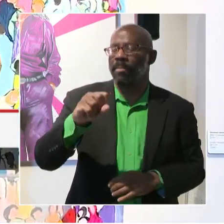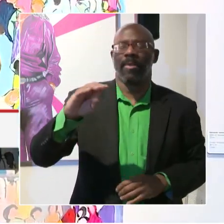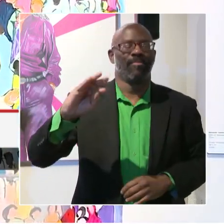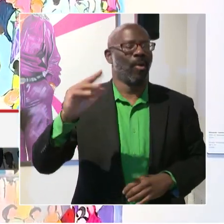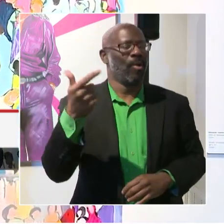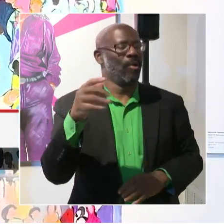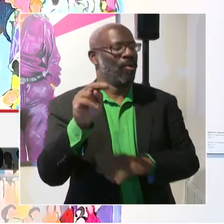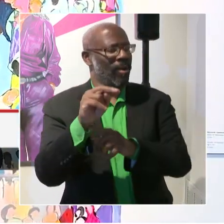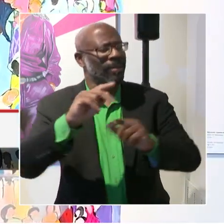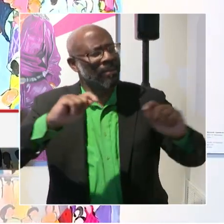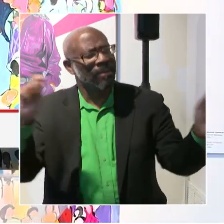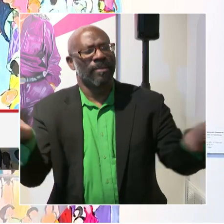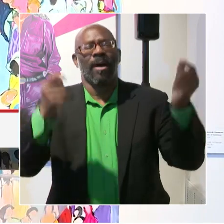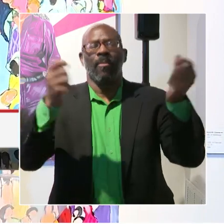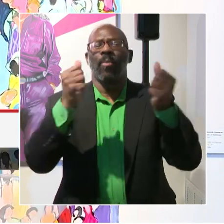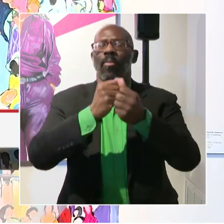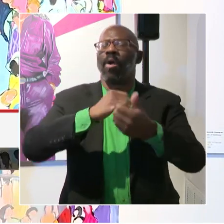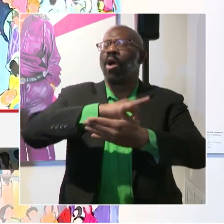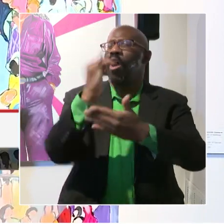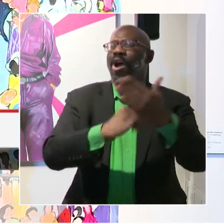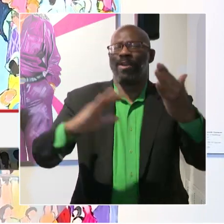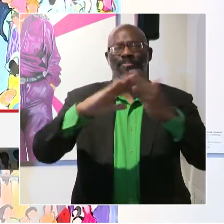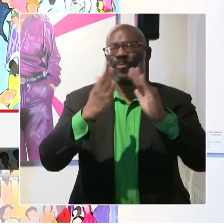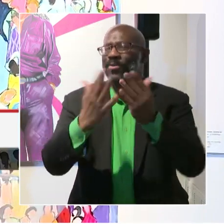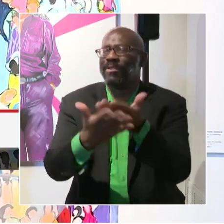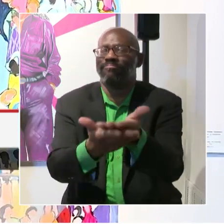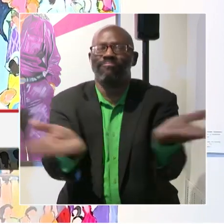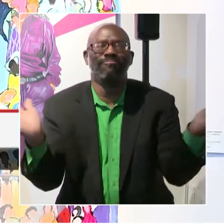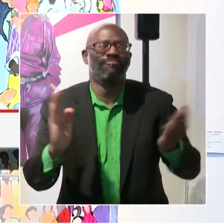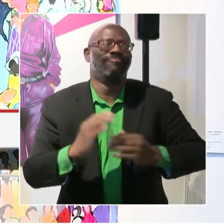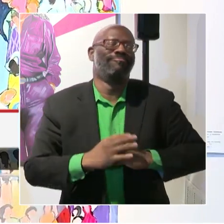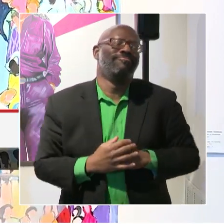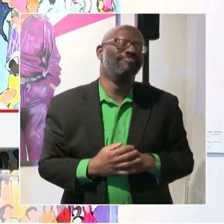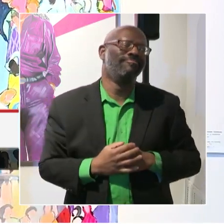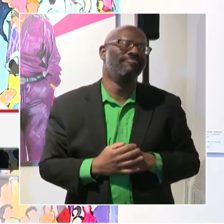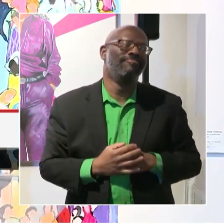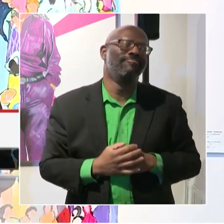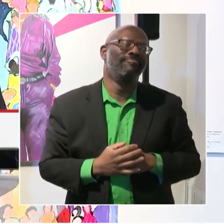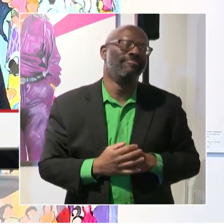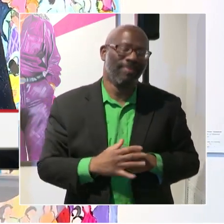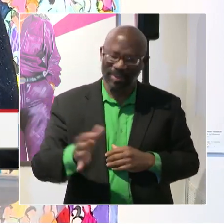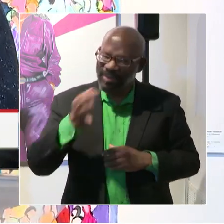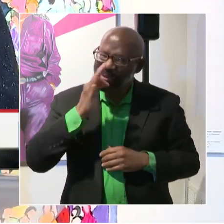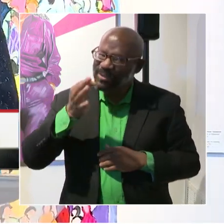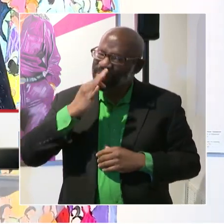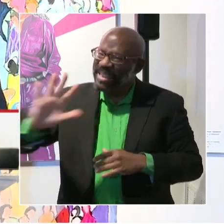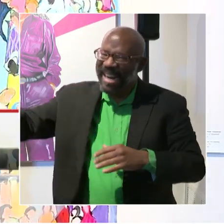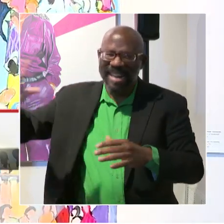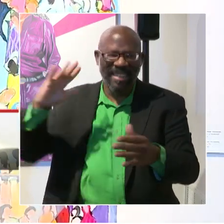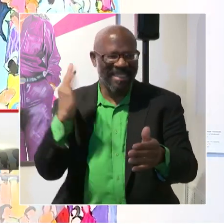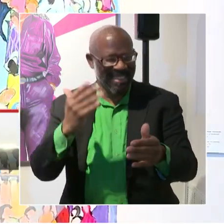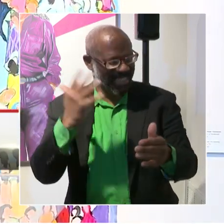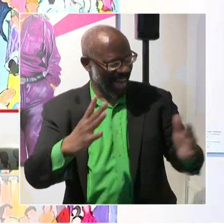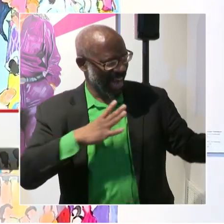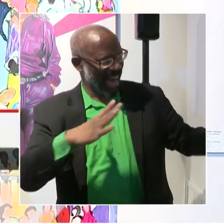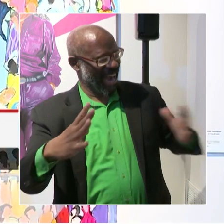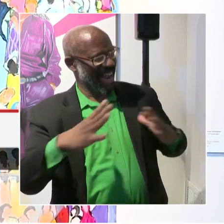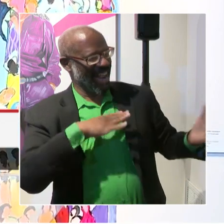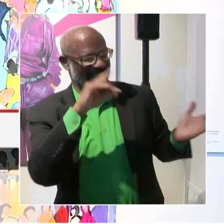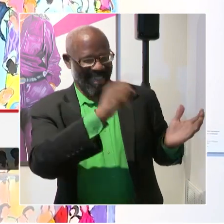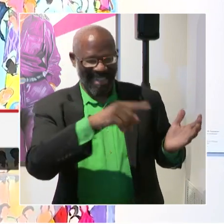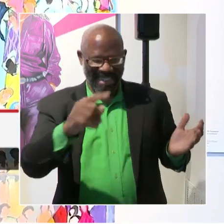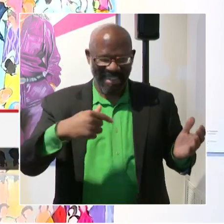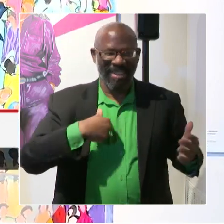community. And we are well in the holiday spirit. and the spirit of gratitude